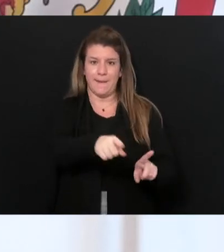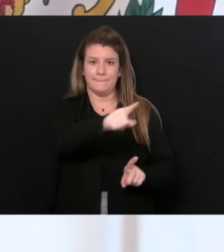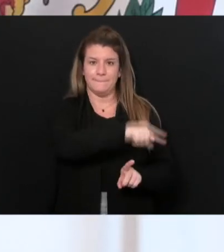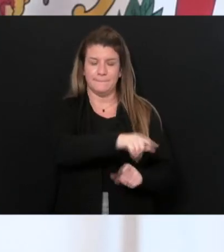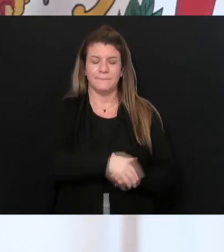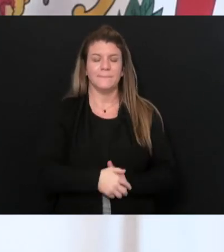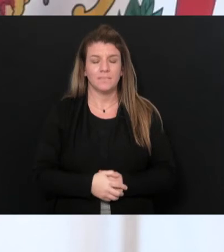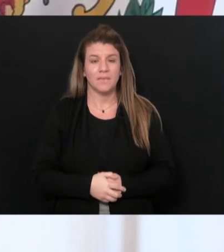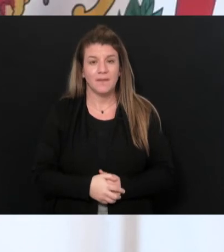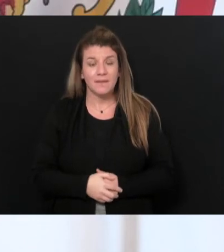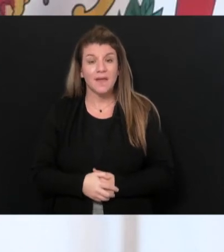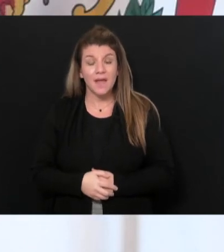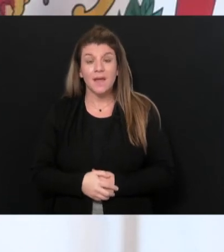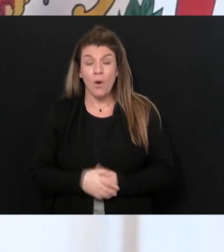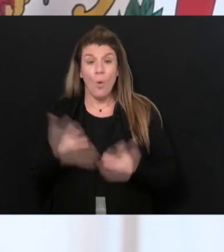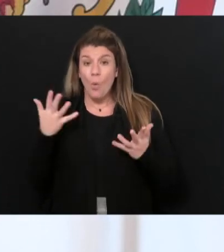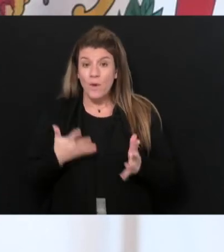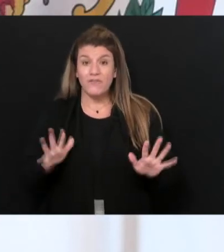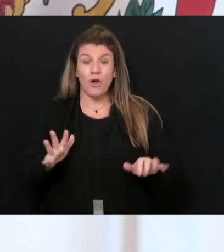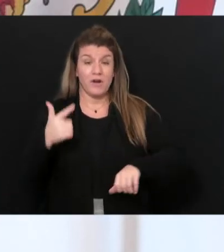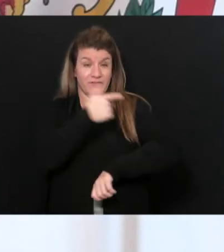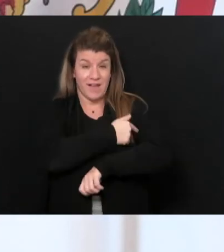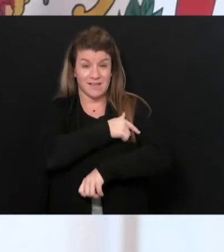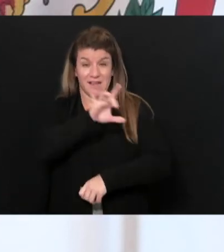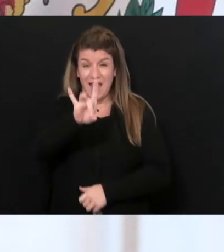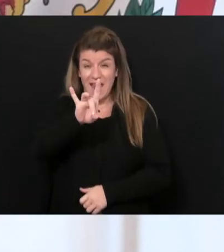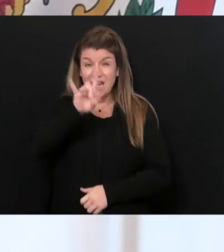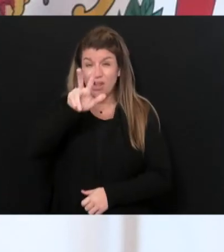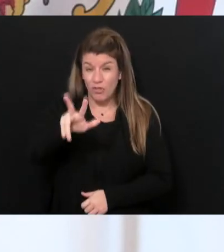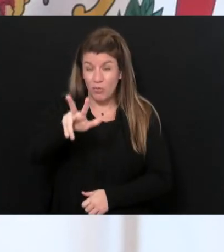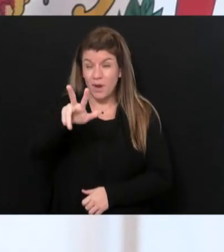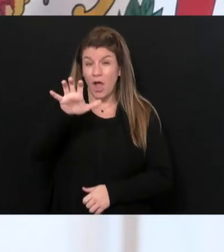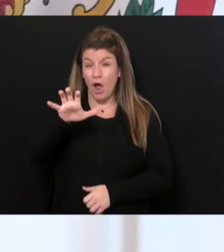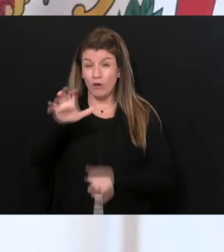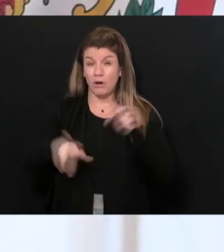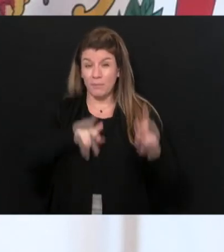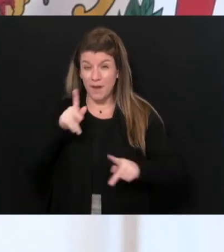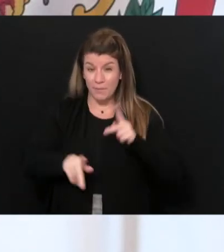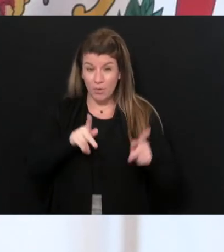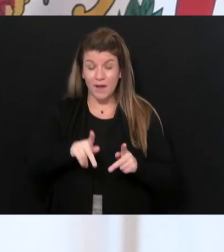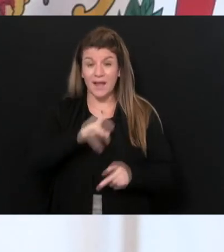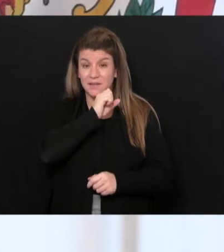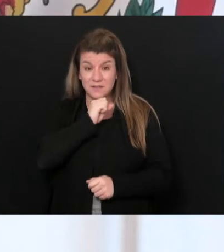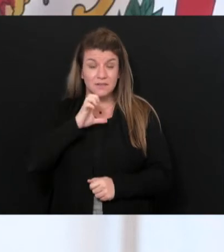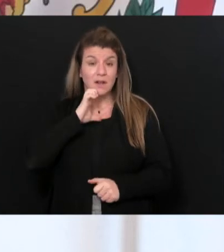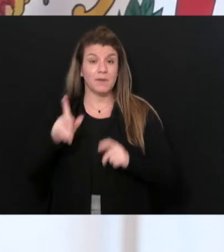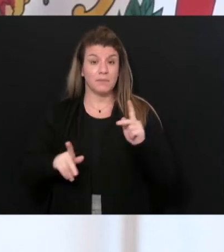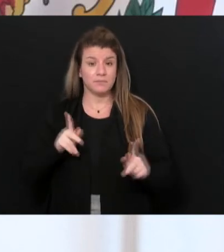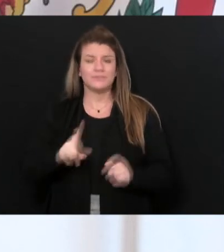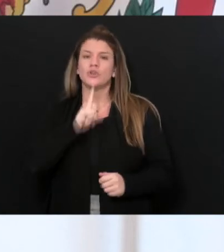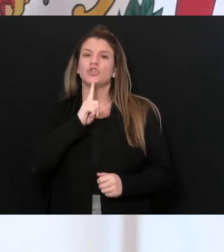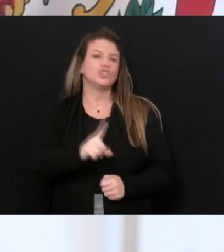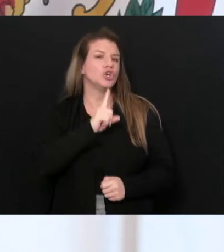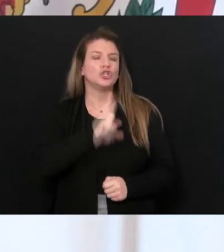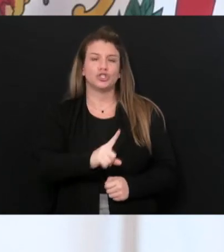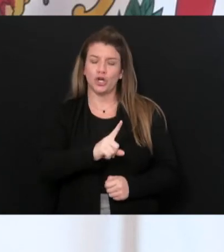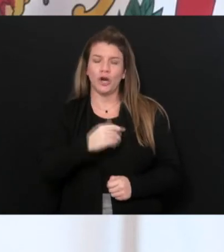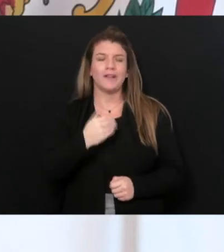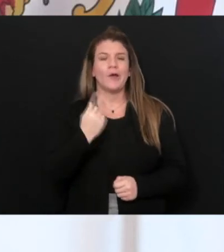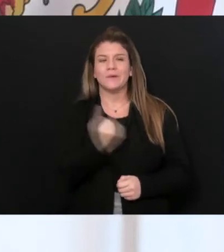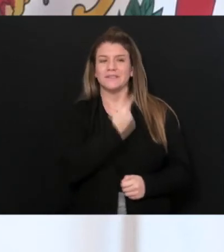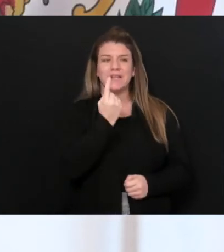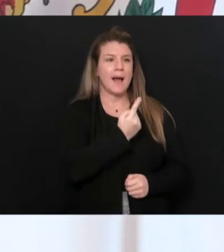we put out 8,300 people in the arms of our elderly people. Now, sure, there was probably somebody that